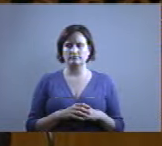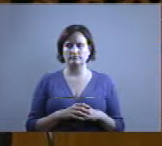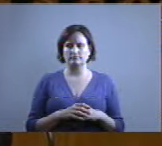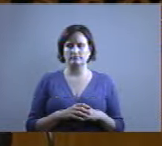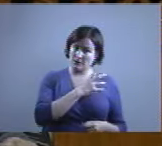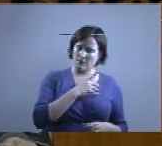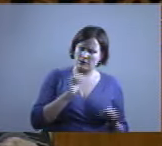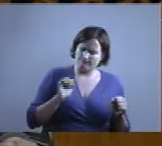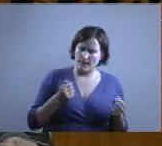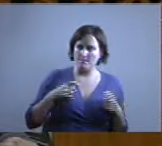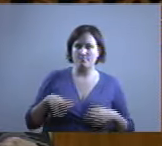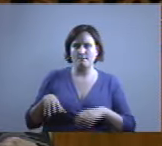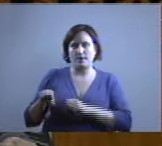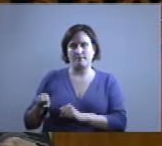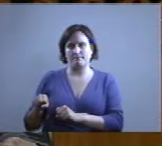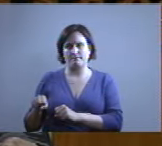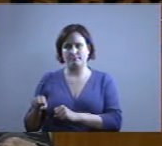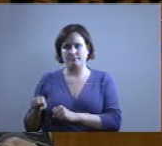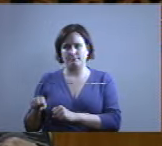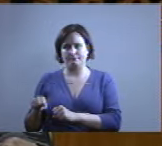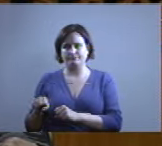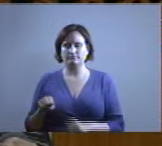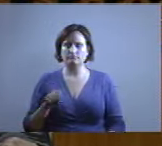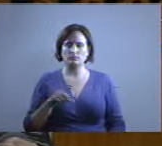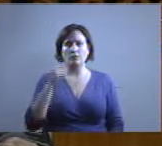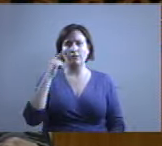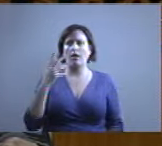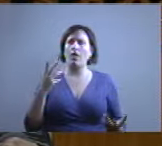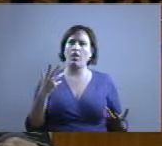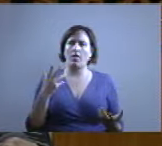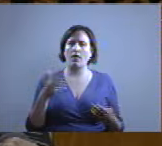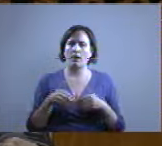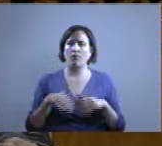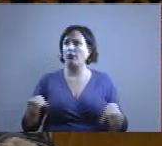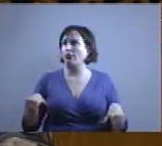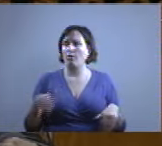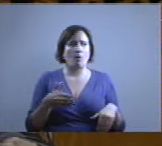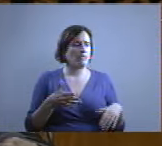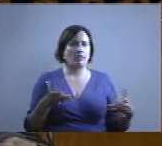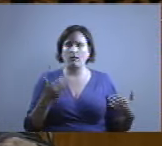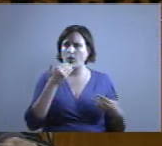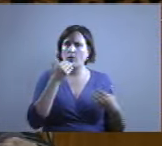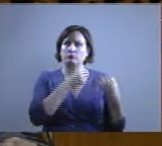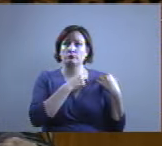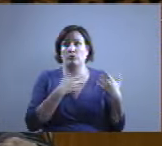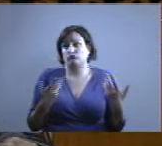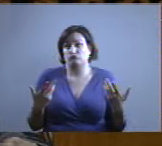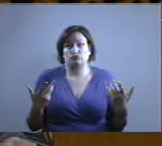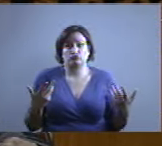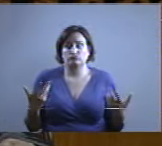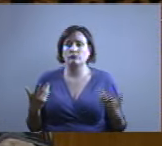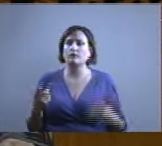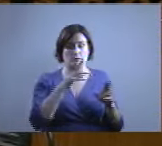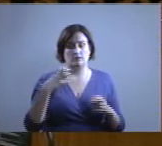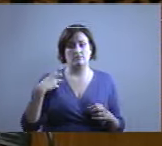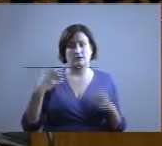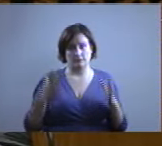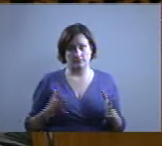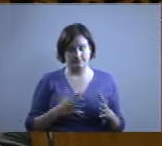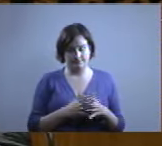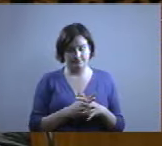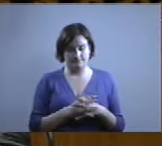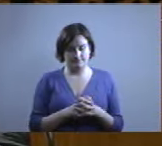has arrived where there is nobody to be held accountable, because that would open calls